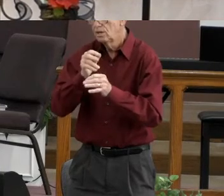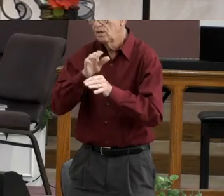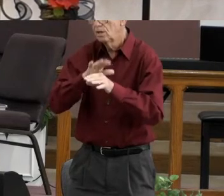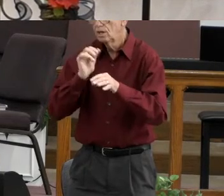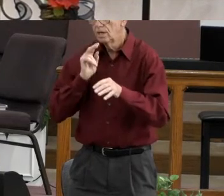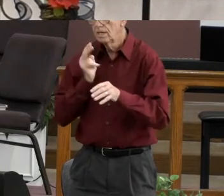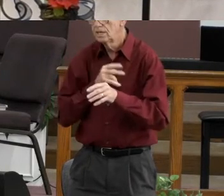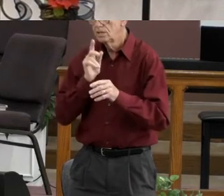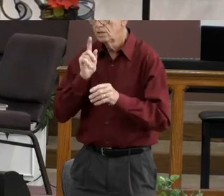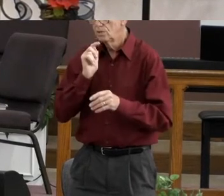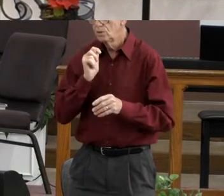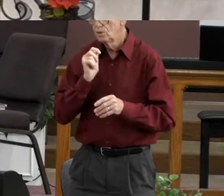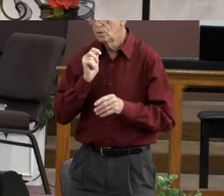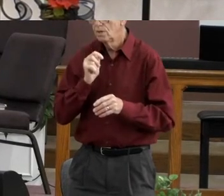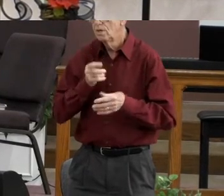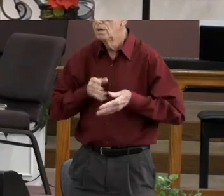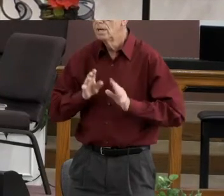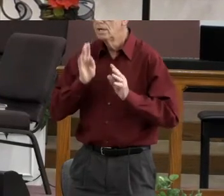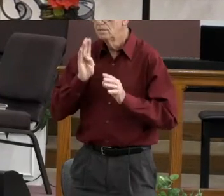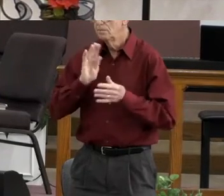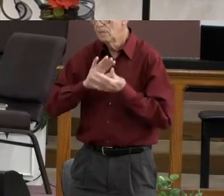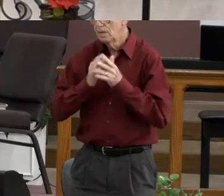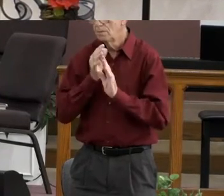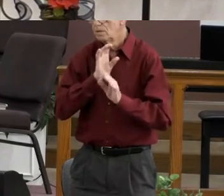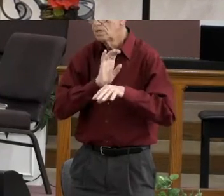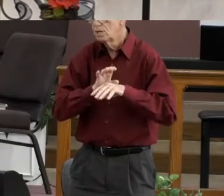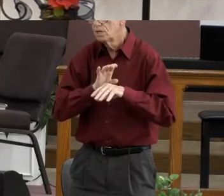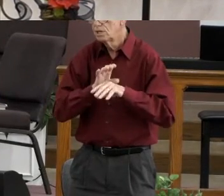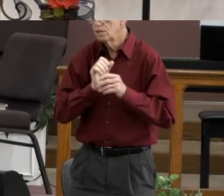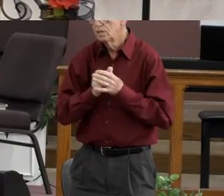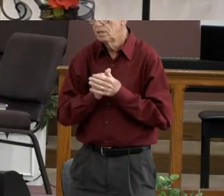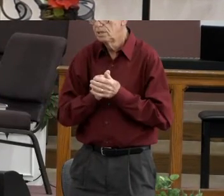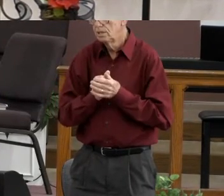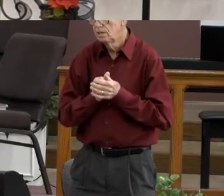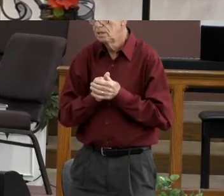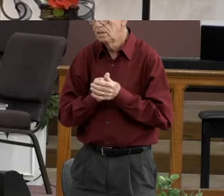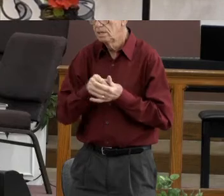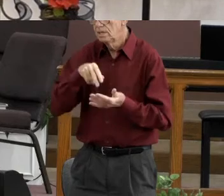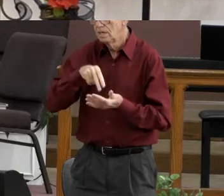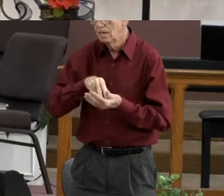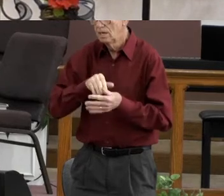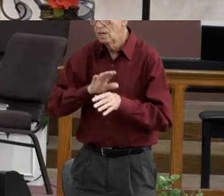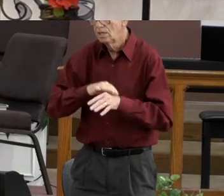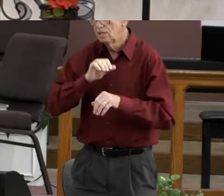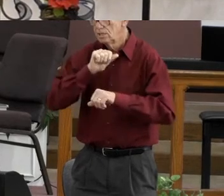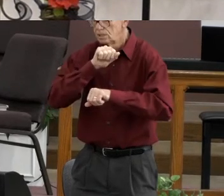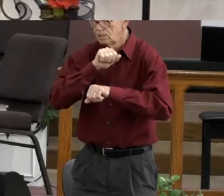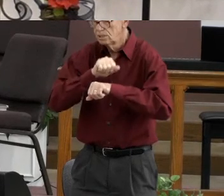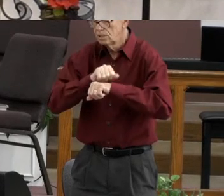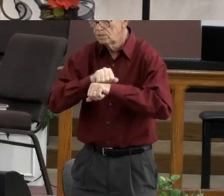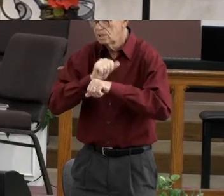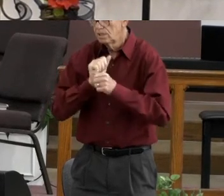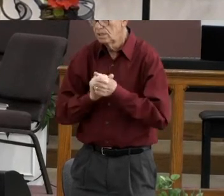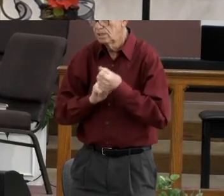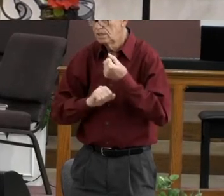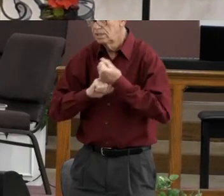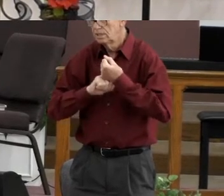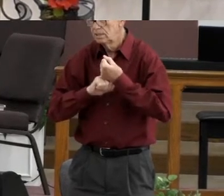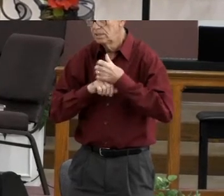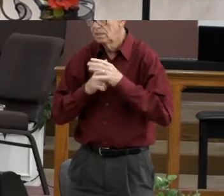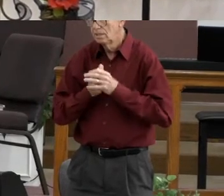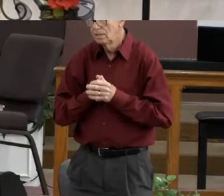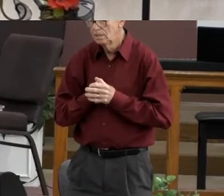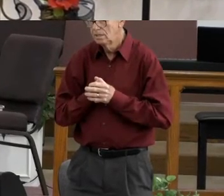to. Let us become the church standing on the solid rock,